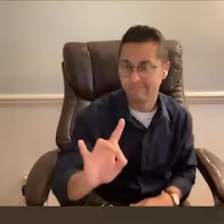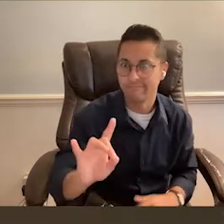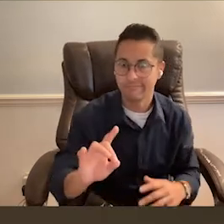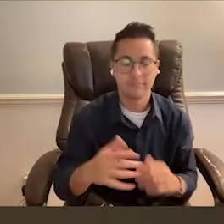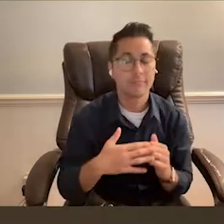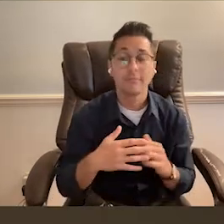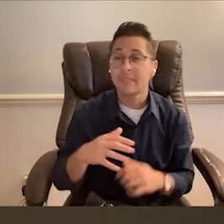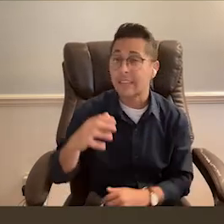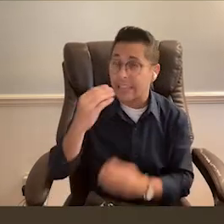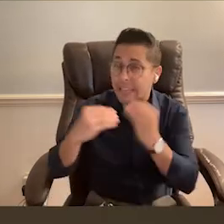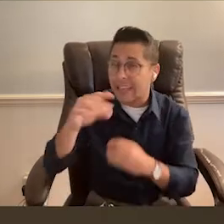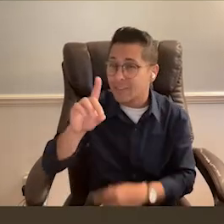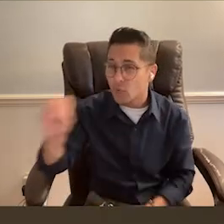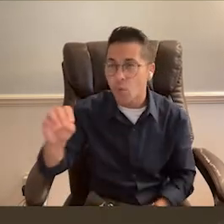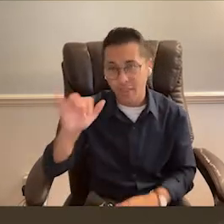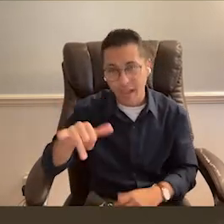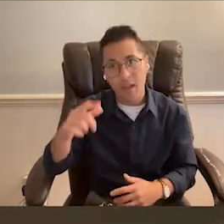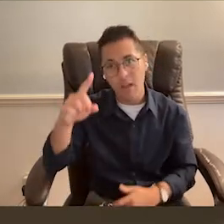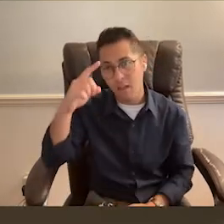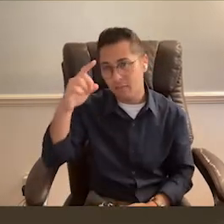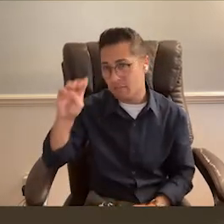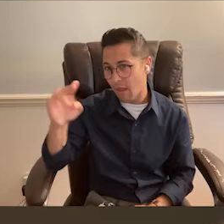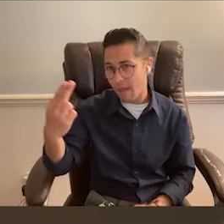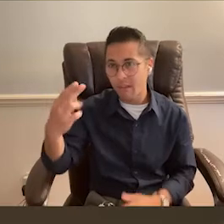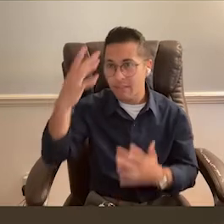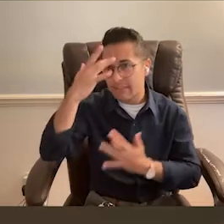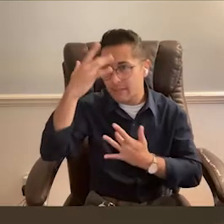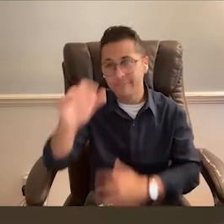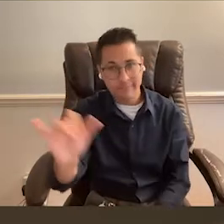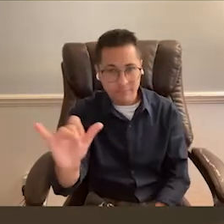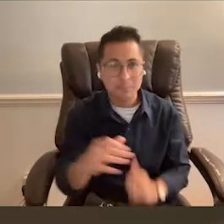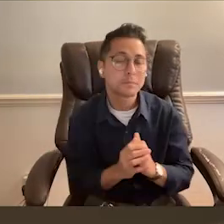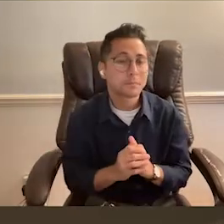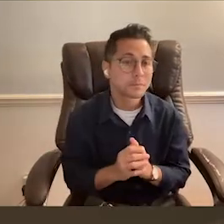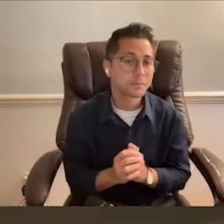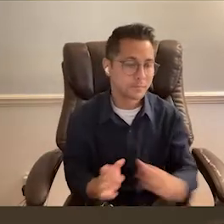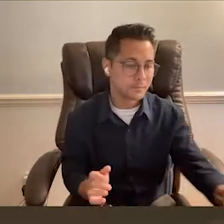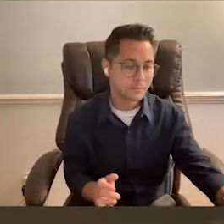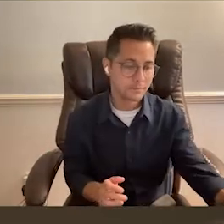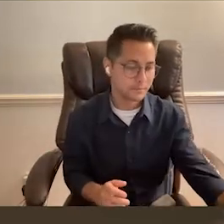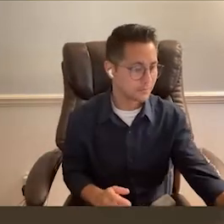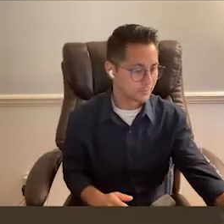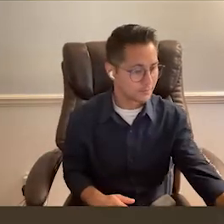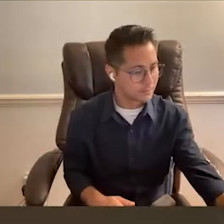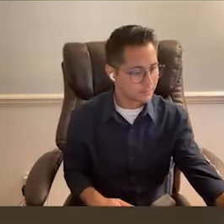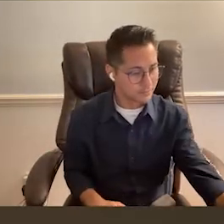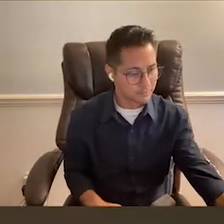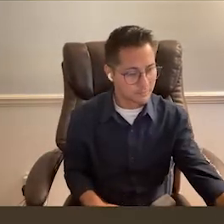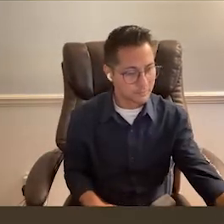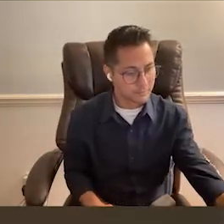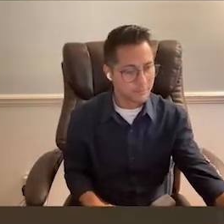as young as 8 years old. And eating disorders are a mental health illness as well.